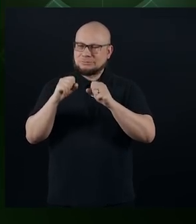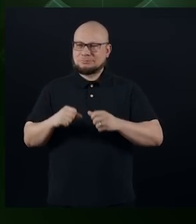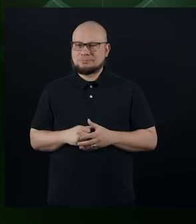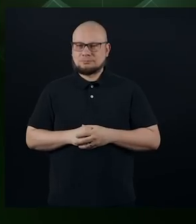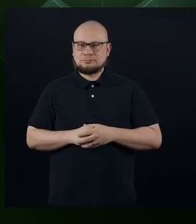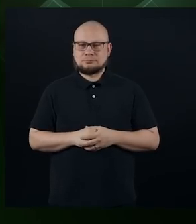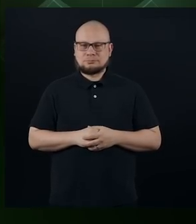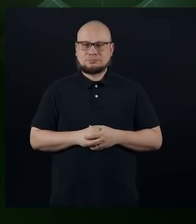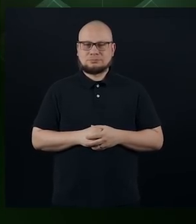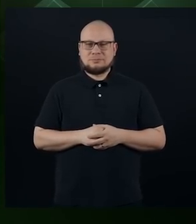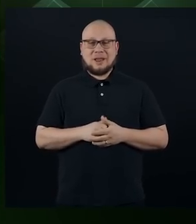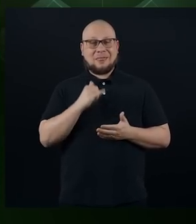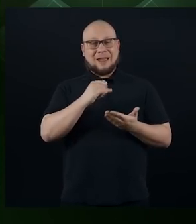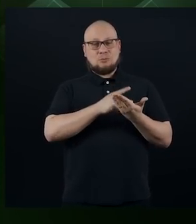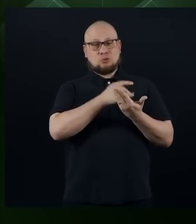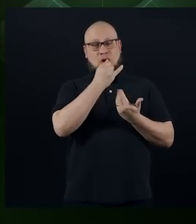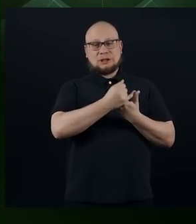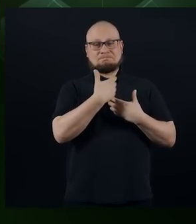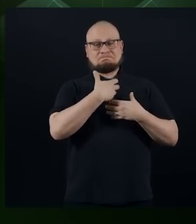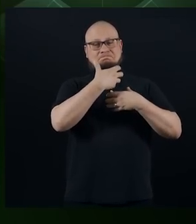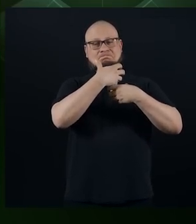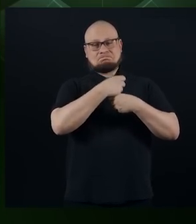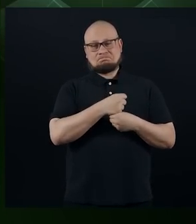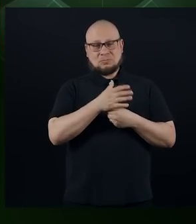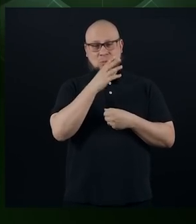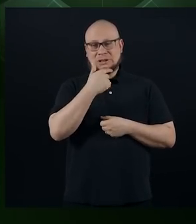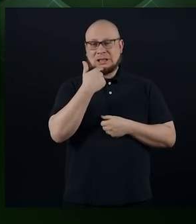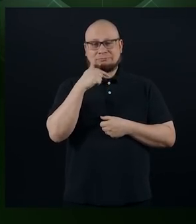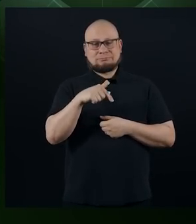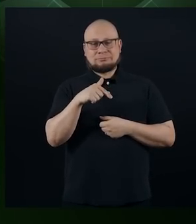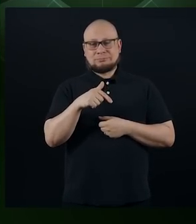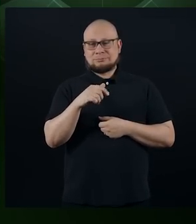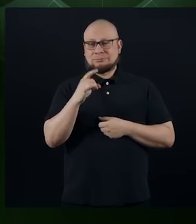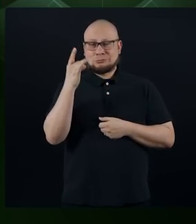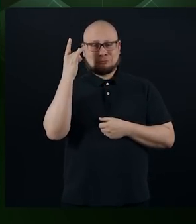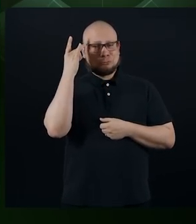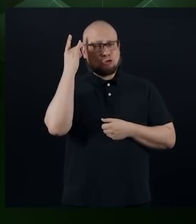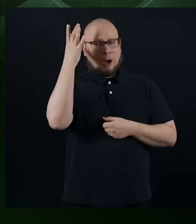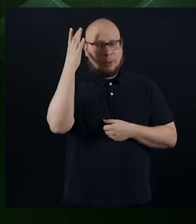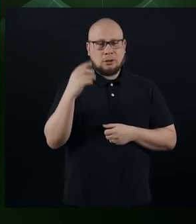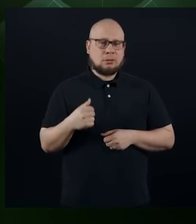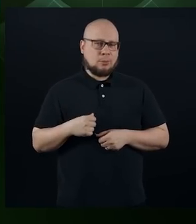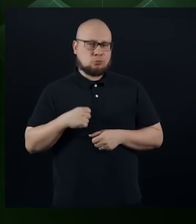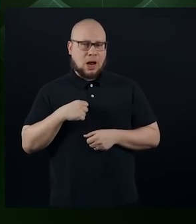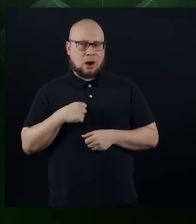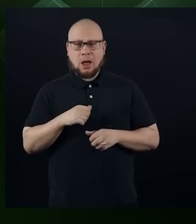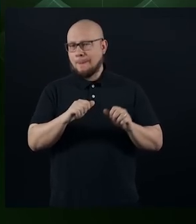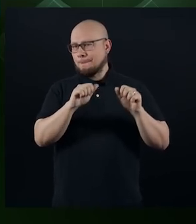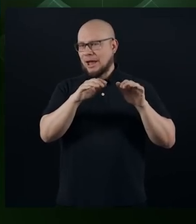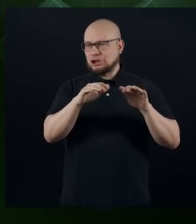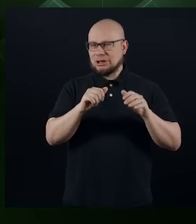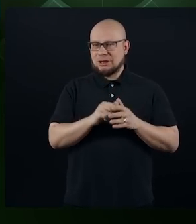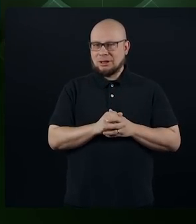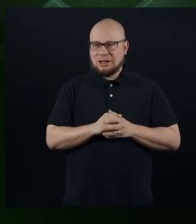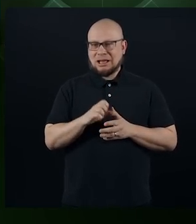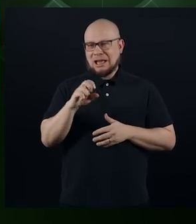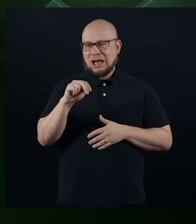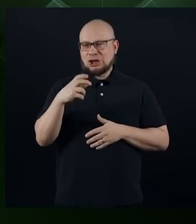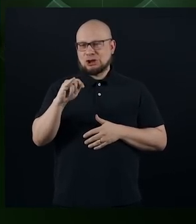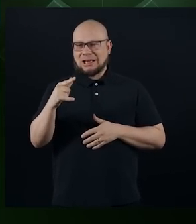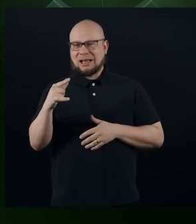I could sum up the project in a single word, I would say incredible. Proud. Magical.